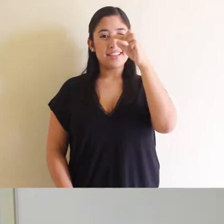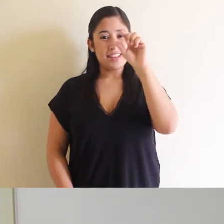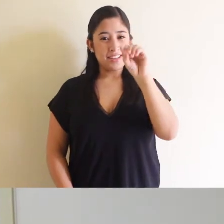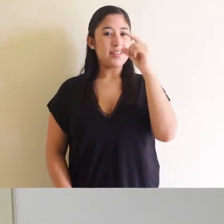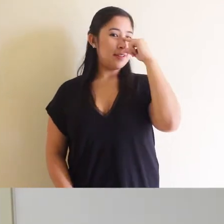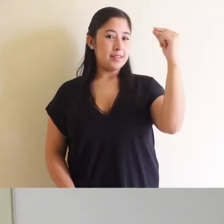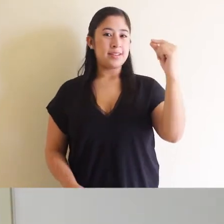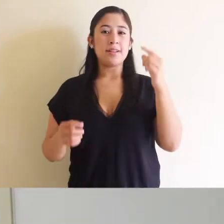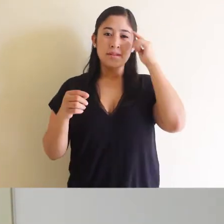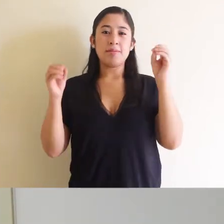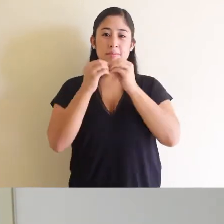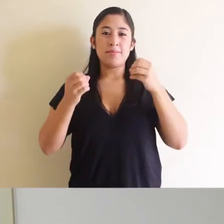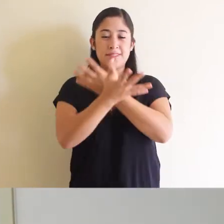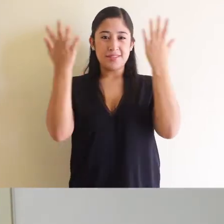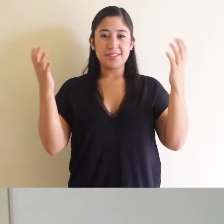call